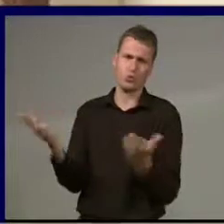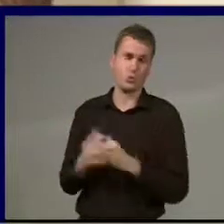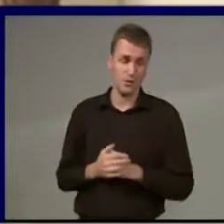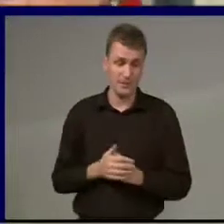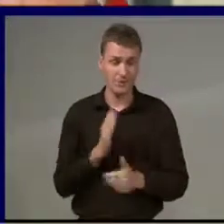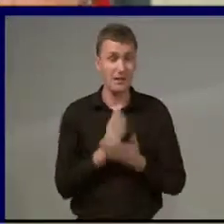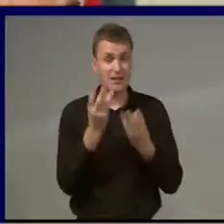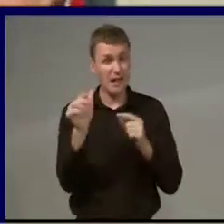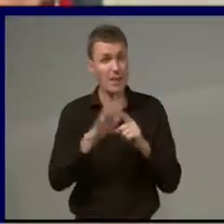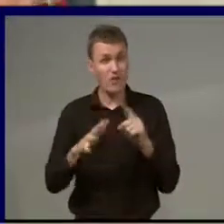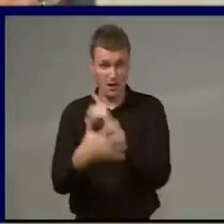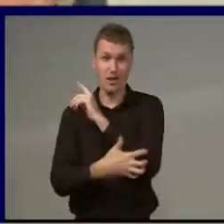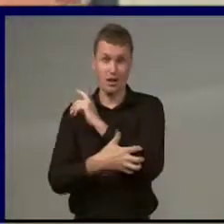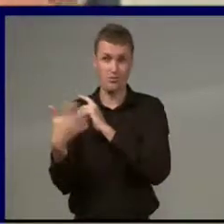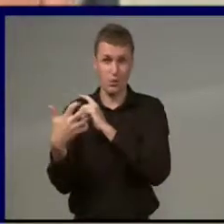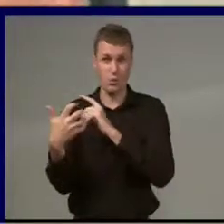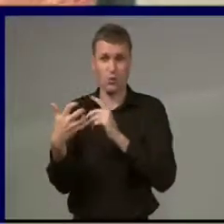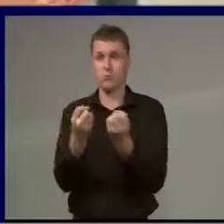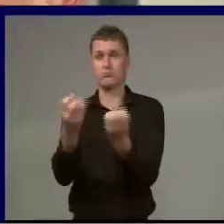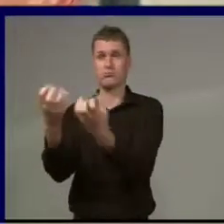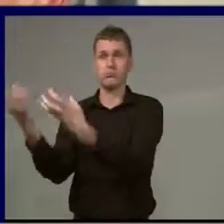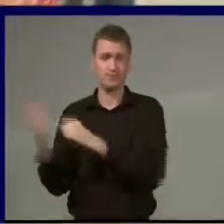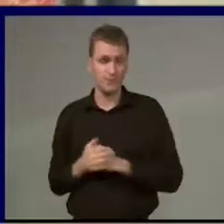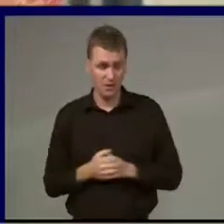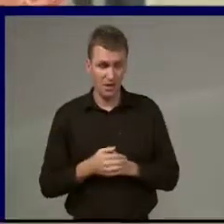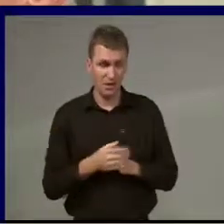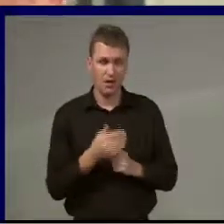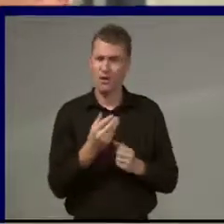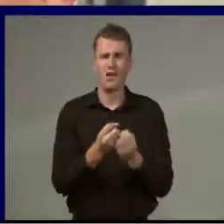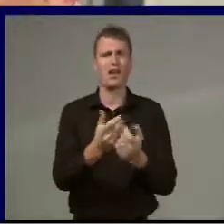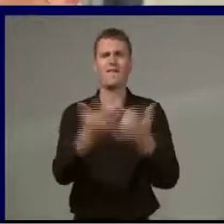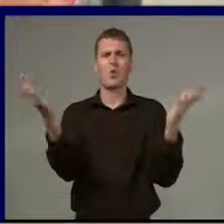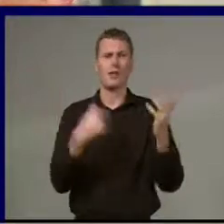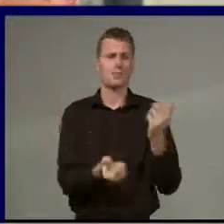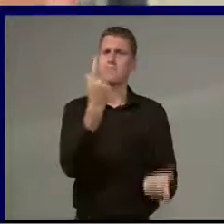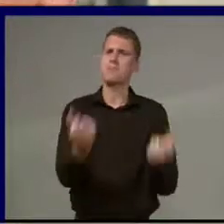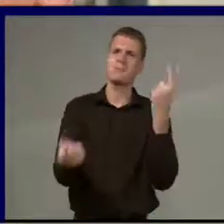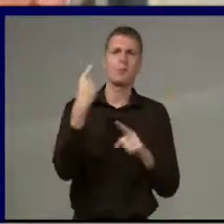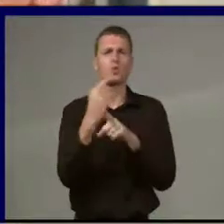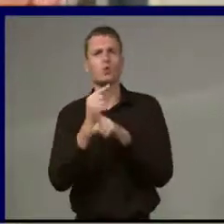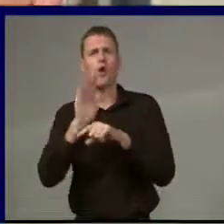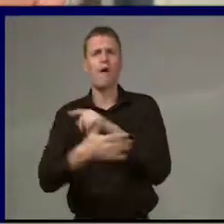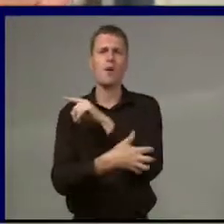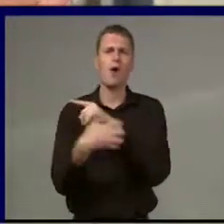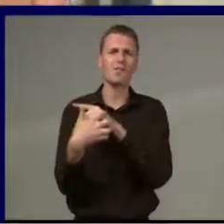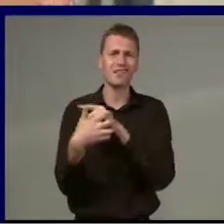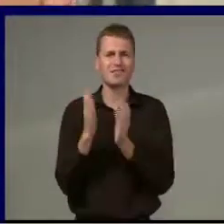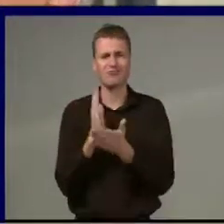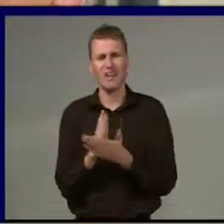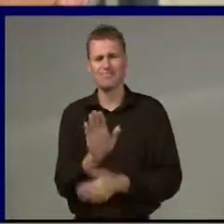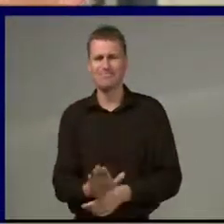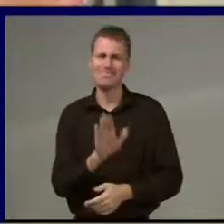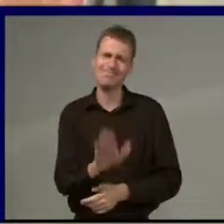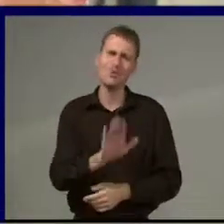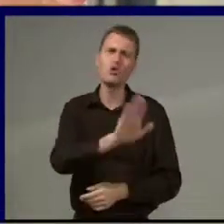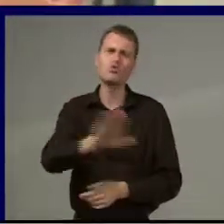places, yes. Everywhere you go now, everybody's talking about poverty, and it's a real shame to see the children living